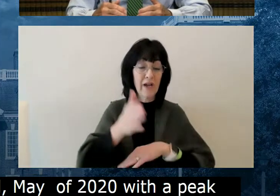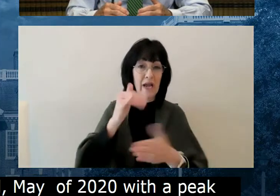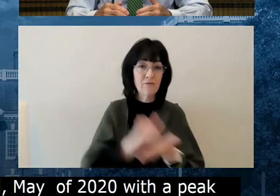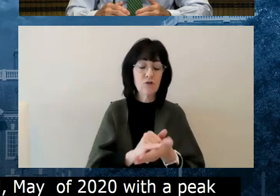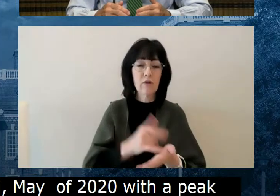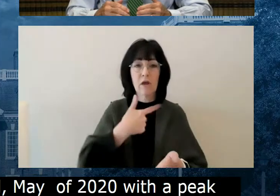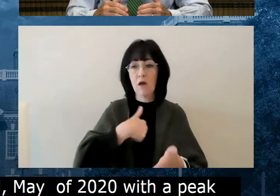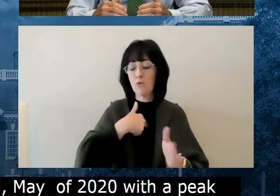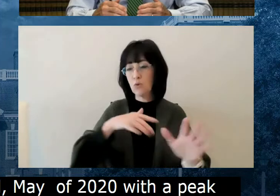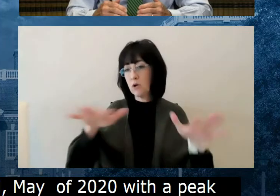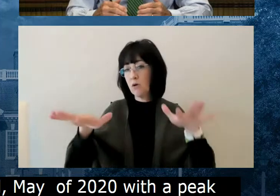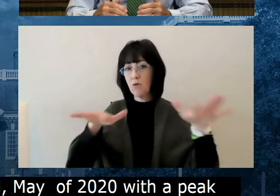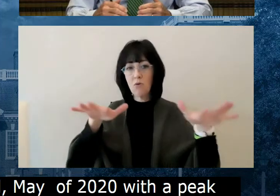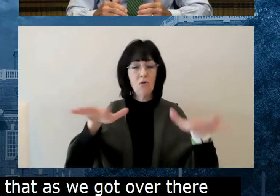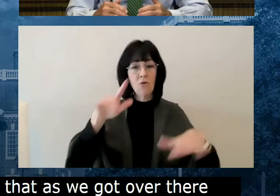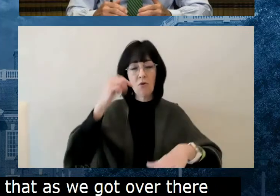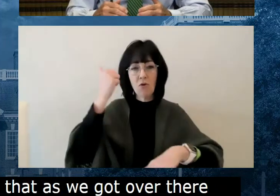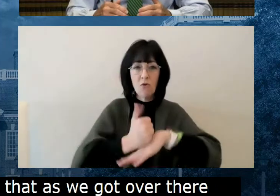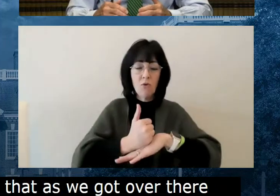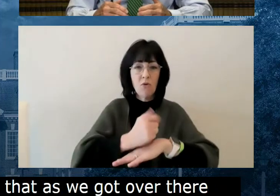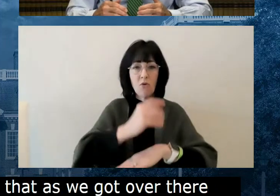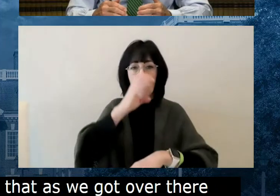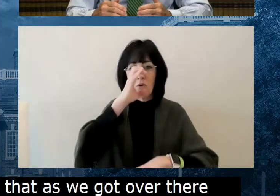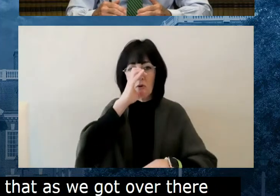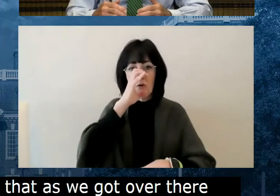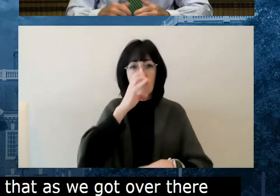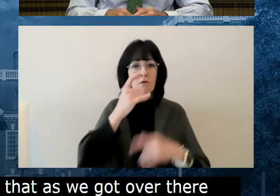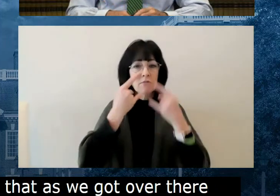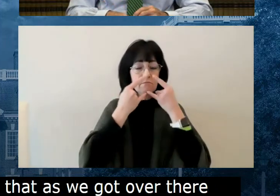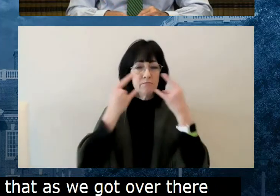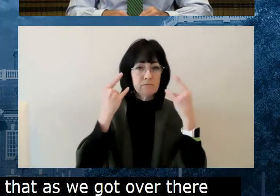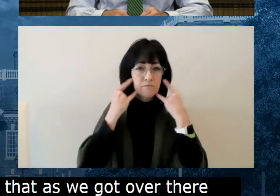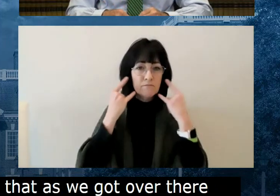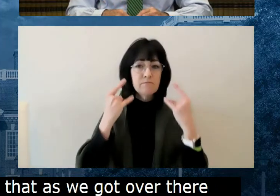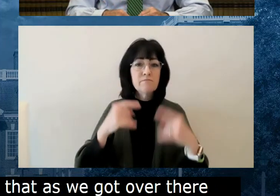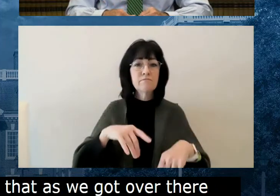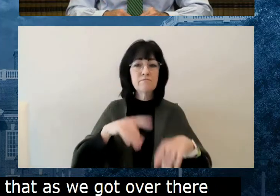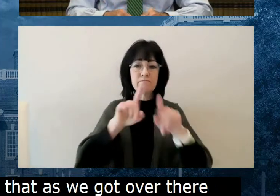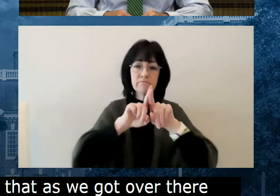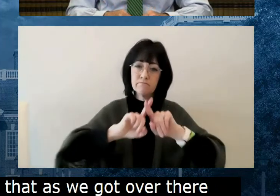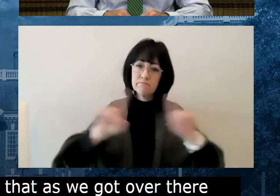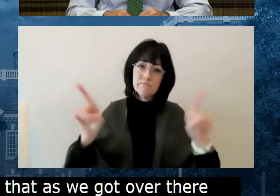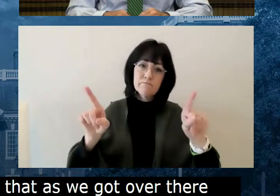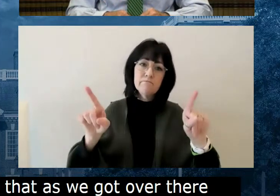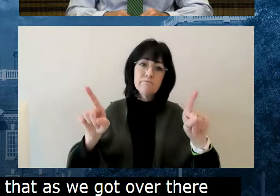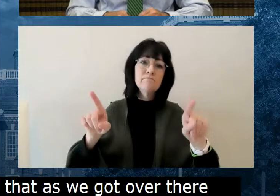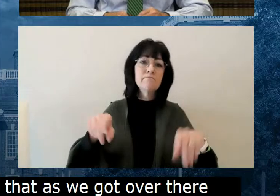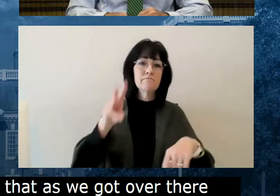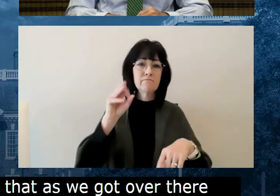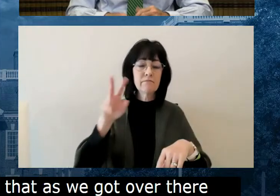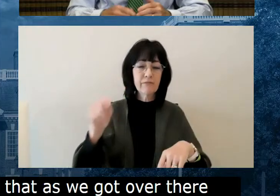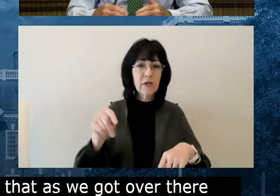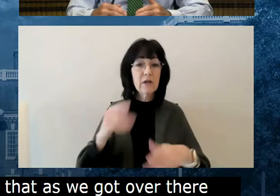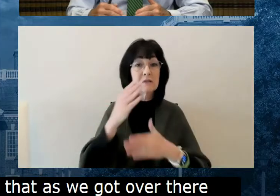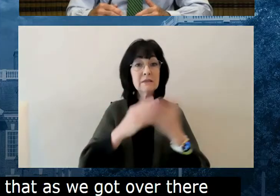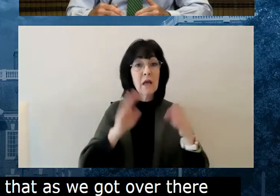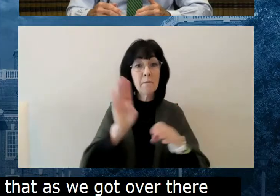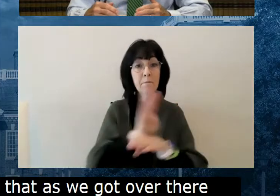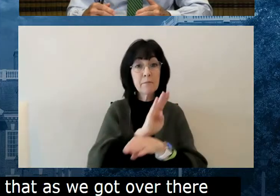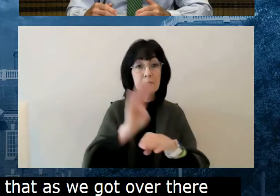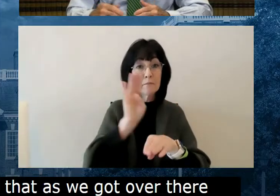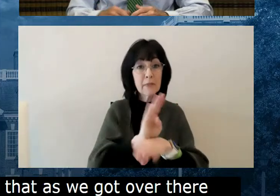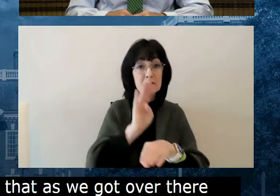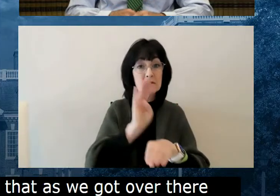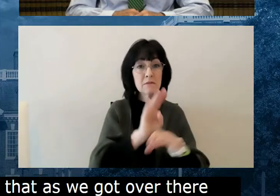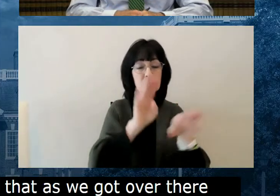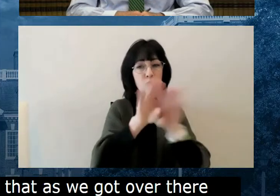restrictions, social distancing, closing certain businesses. Everything got a lot